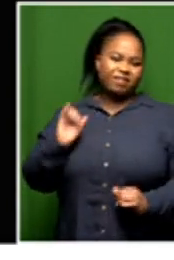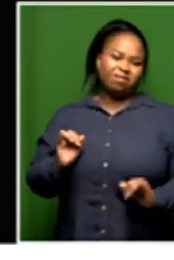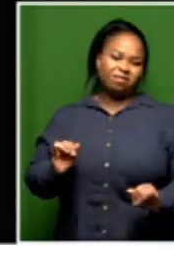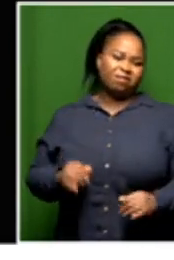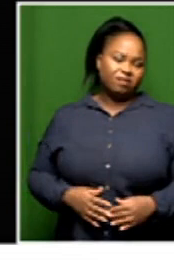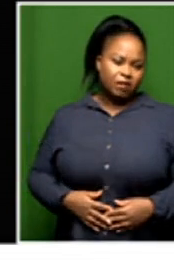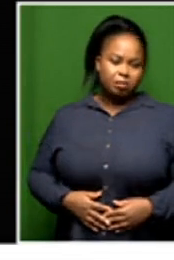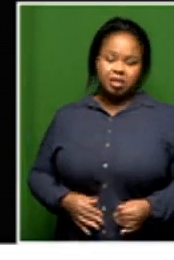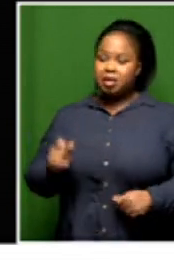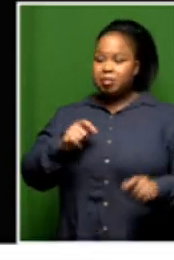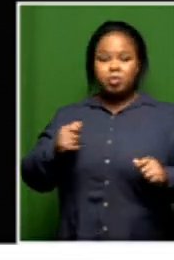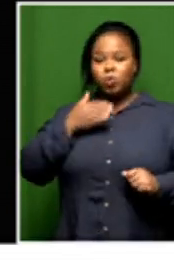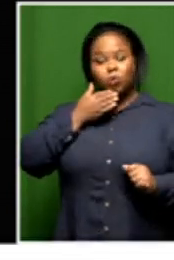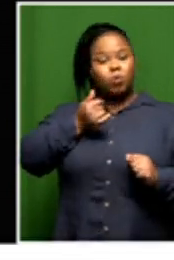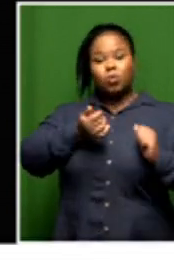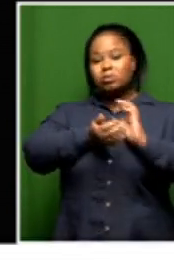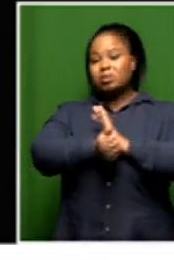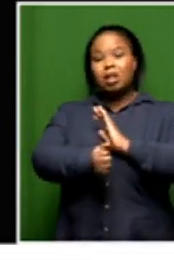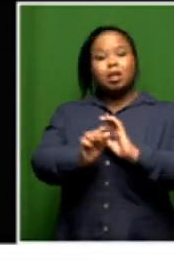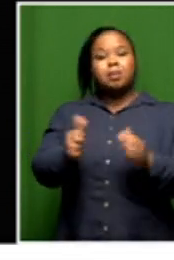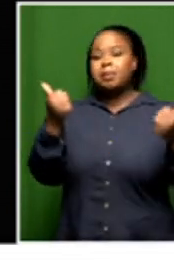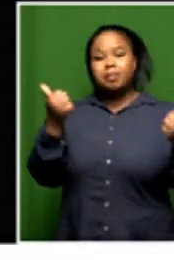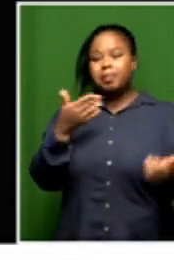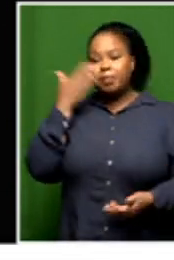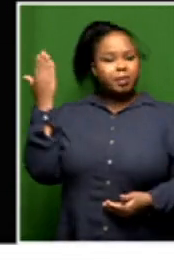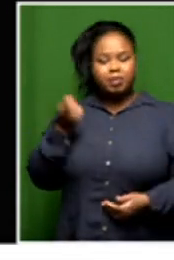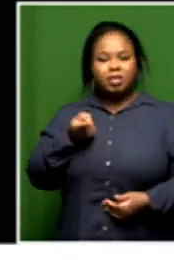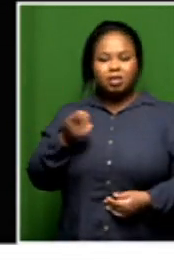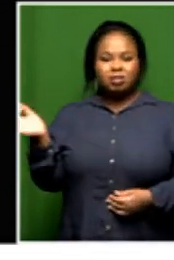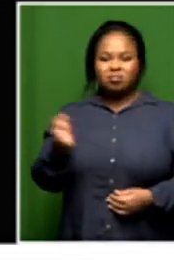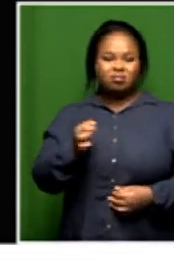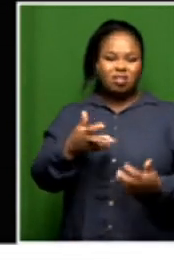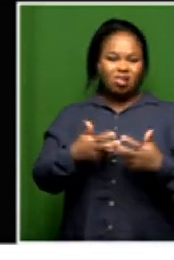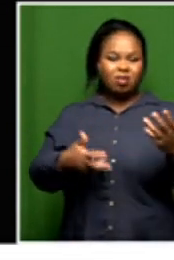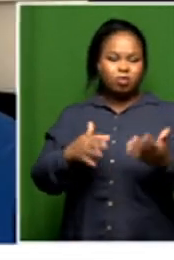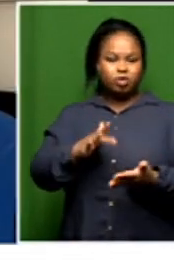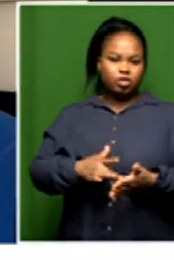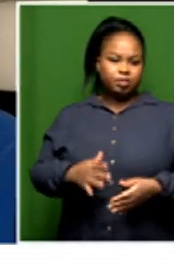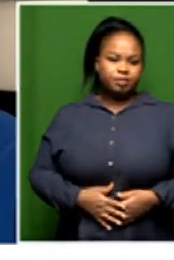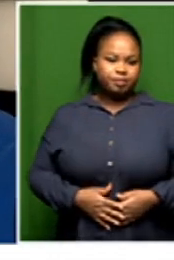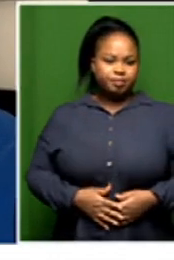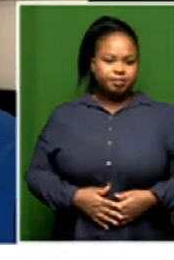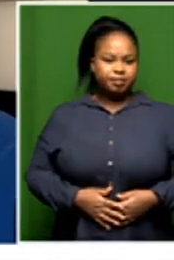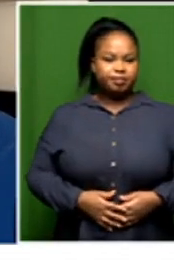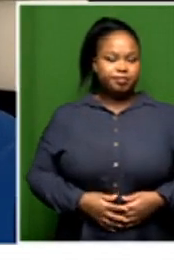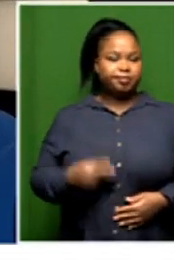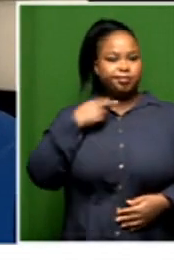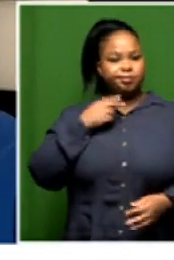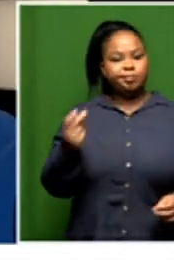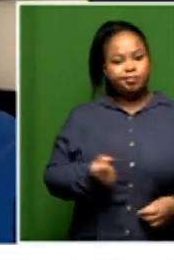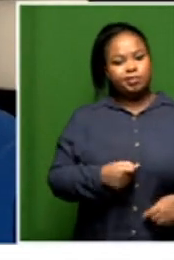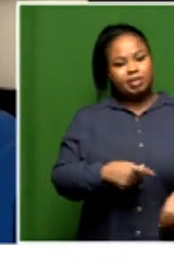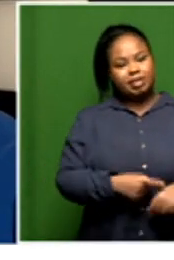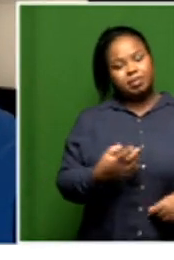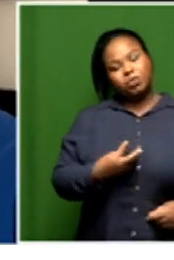incompetence, and people that are in positions that should never have been in those positions. General, we have to unfortunately leave it there. I wish